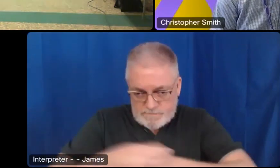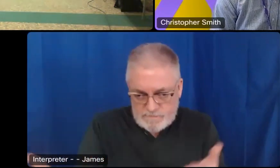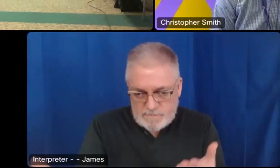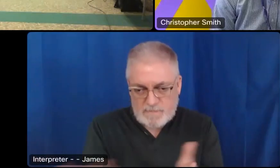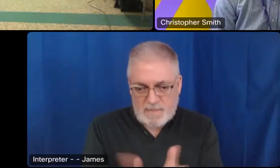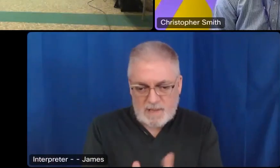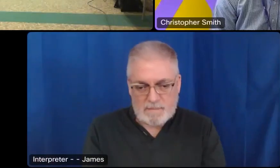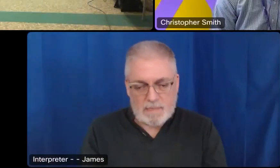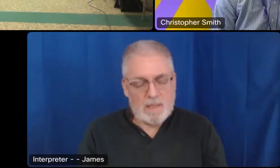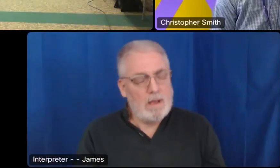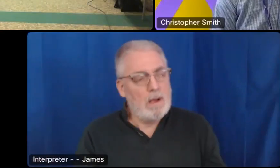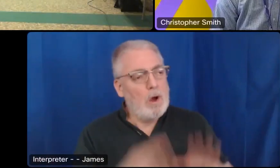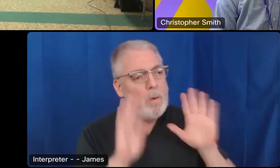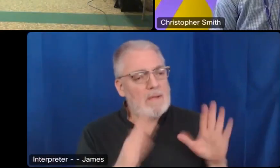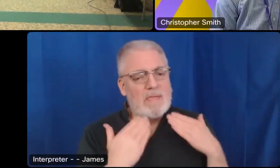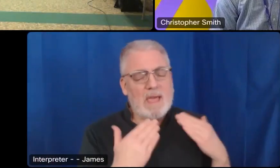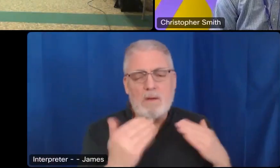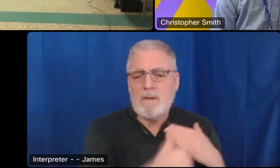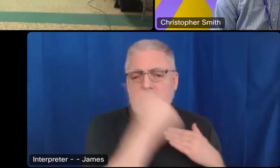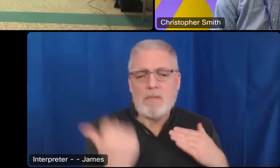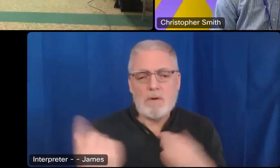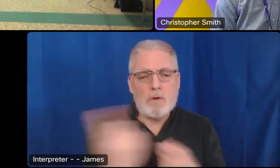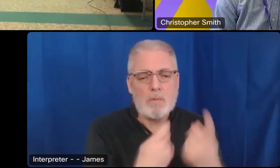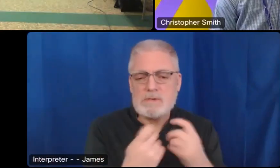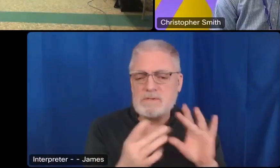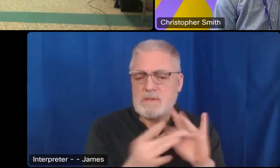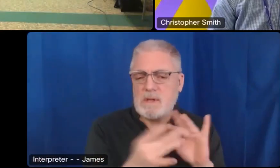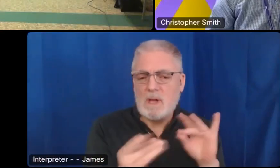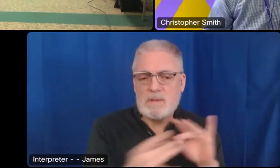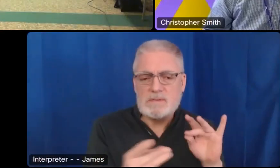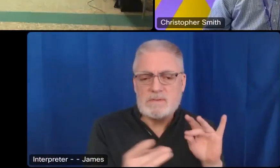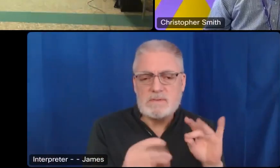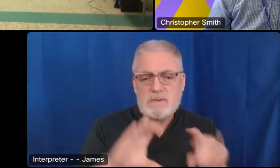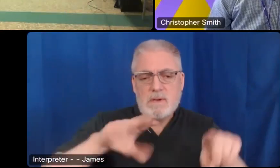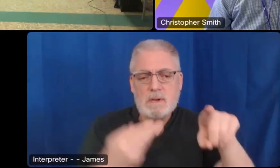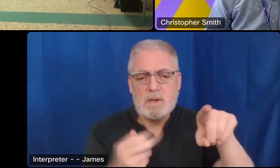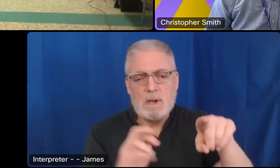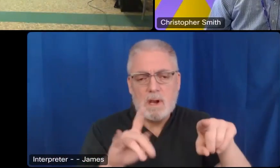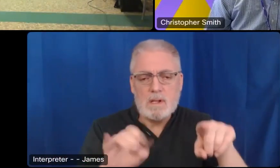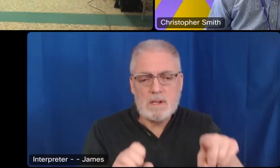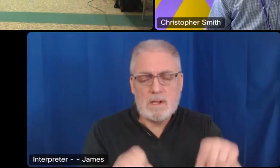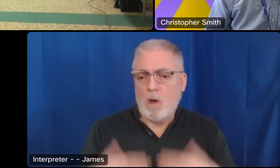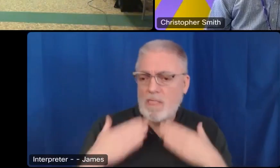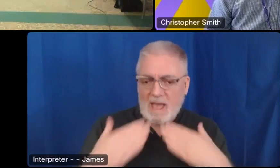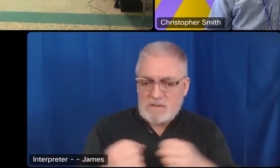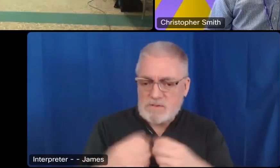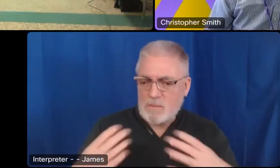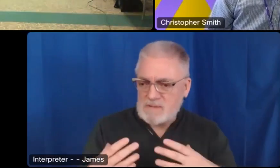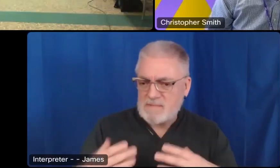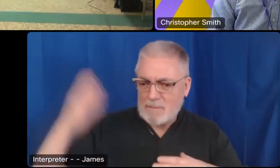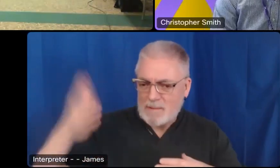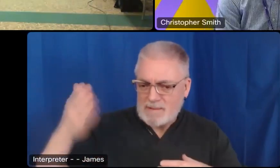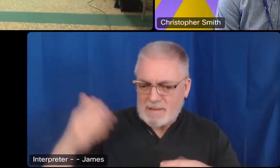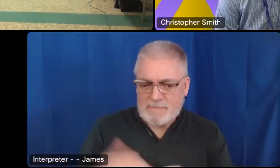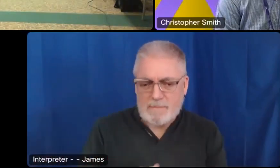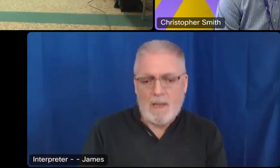Great. Thank you. Are there other questions or comments? Charlie. Chris, thanks so much for that presentation. I do have